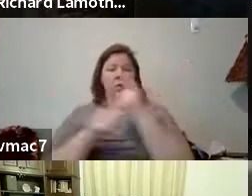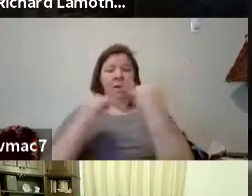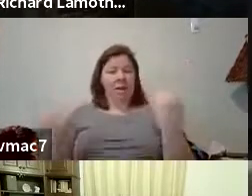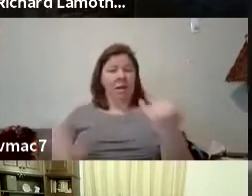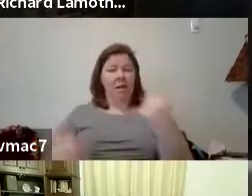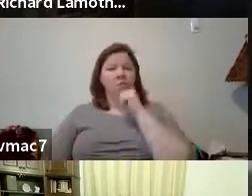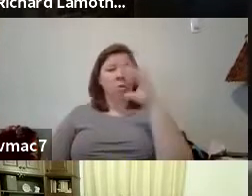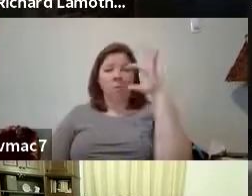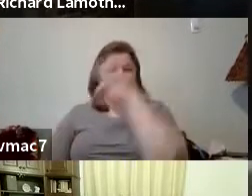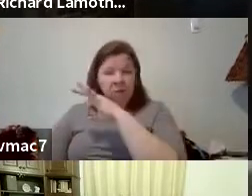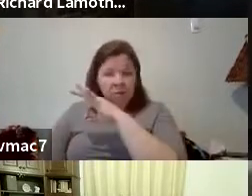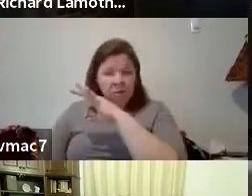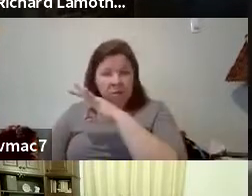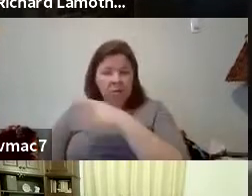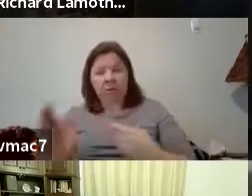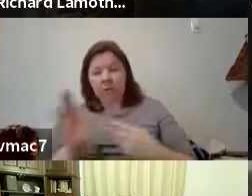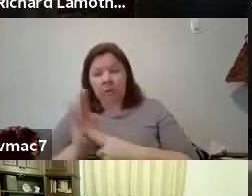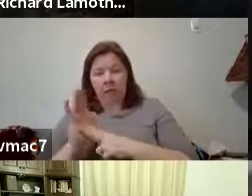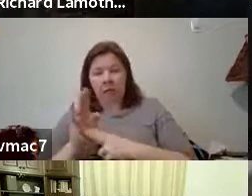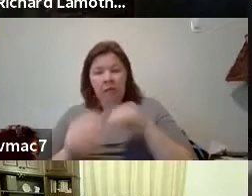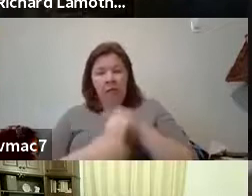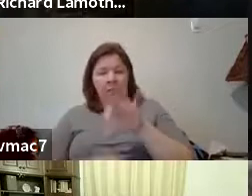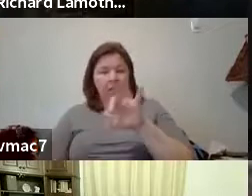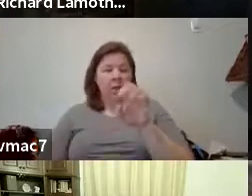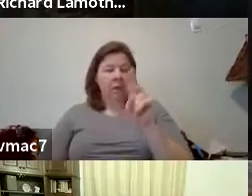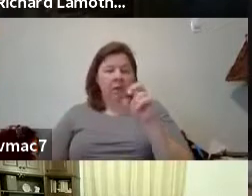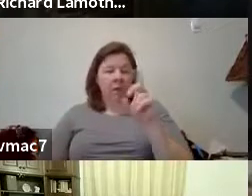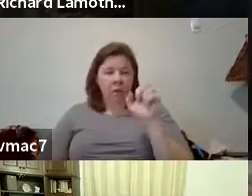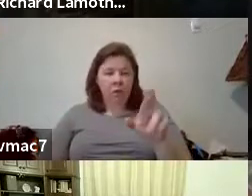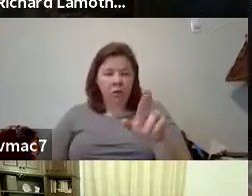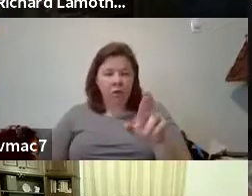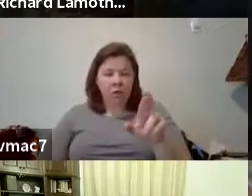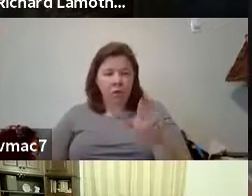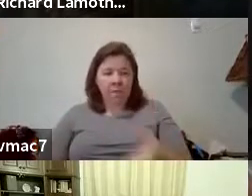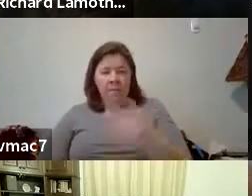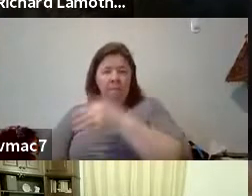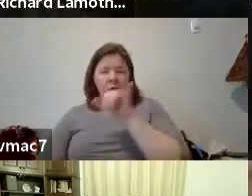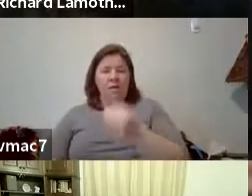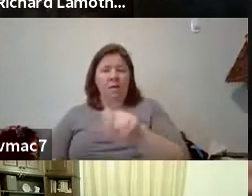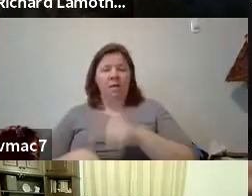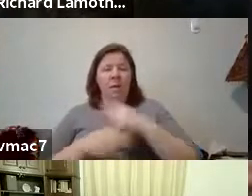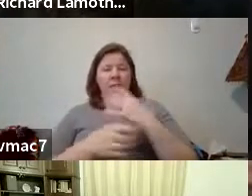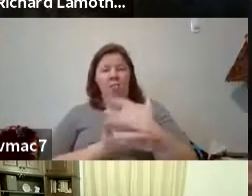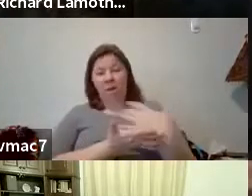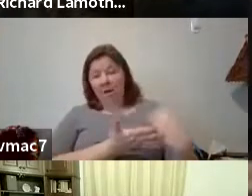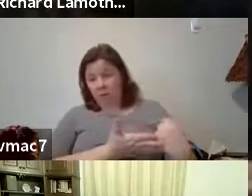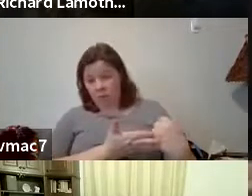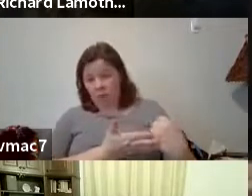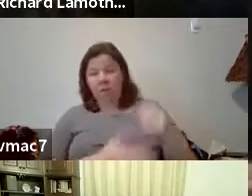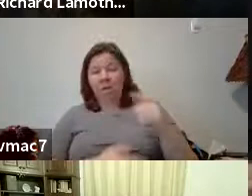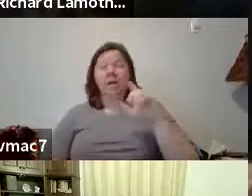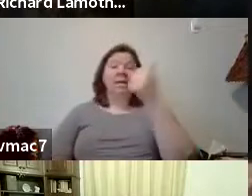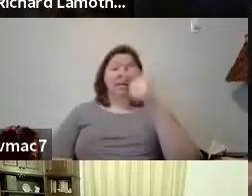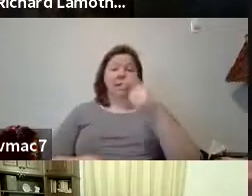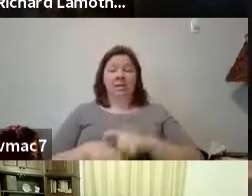don't miss signing in to be a founder before the expiration date. It's 10 times better to be a founder